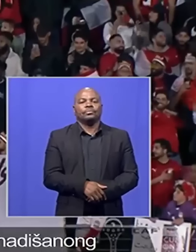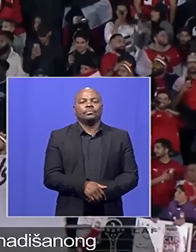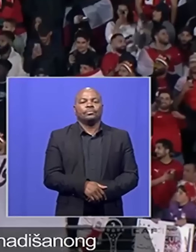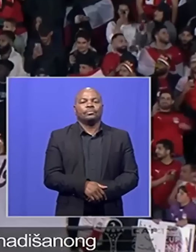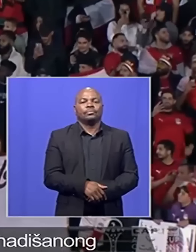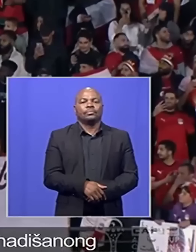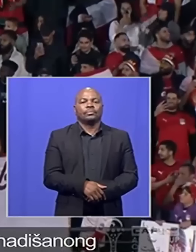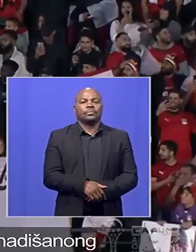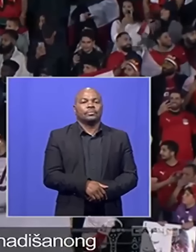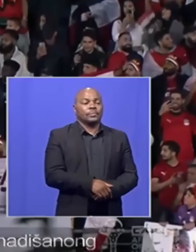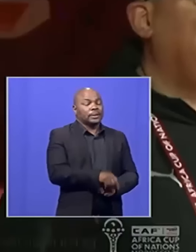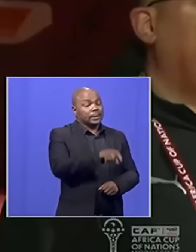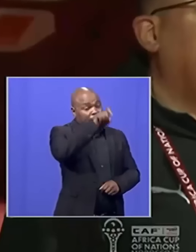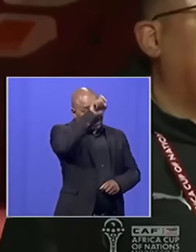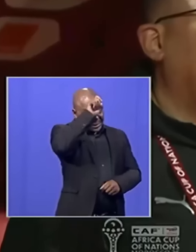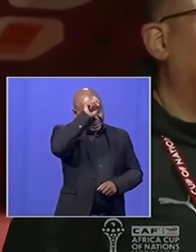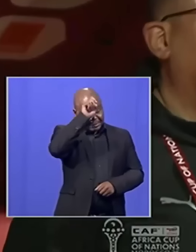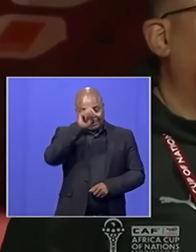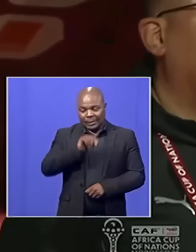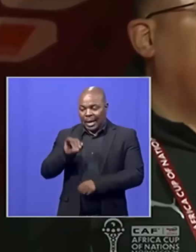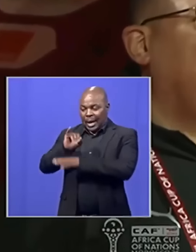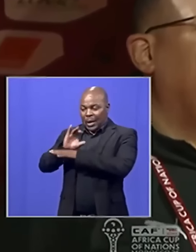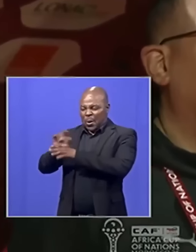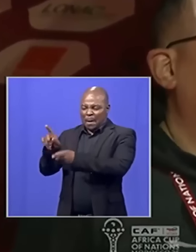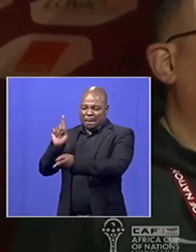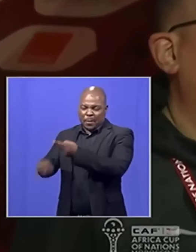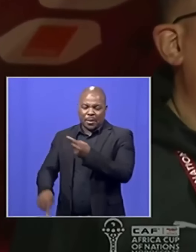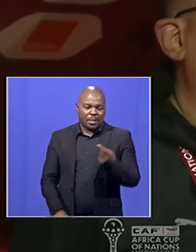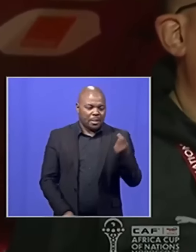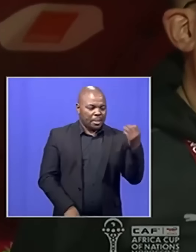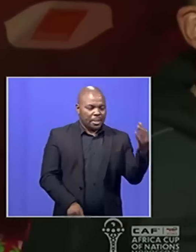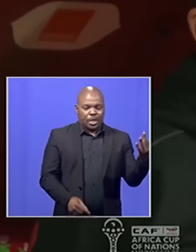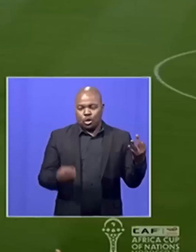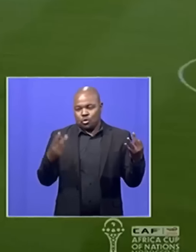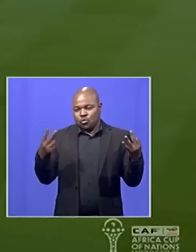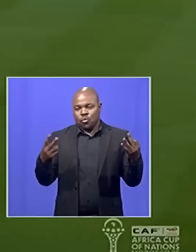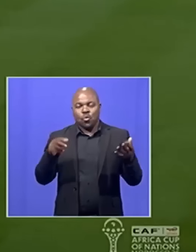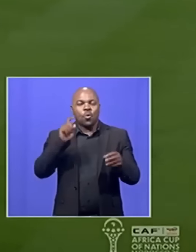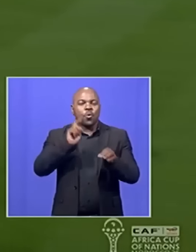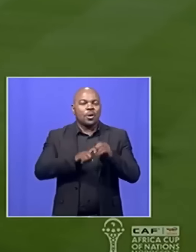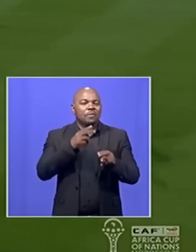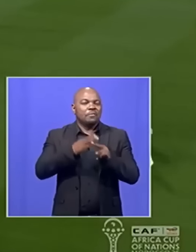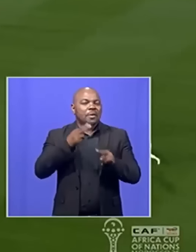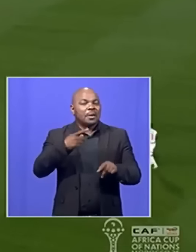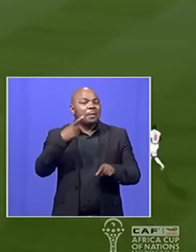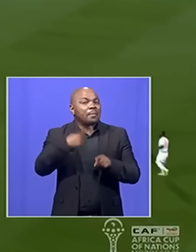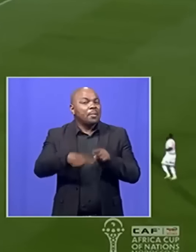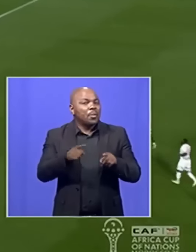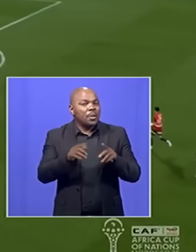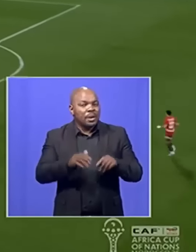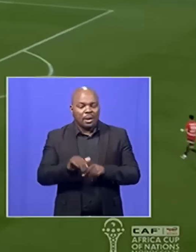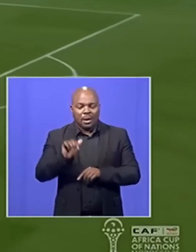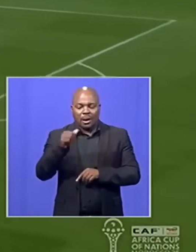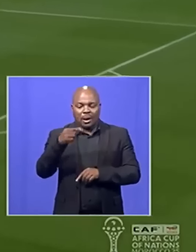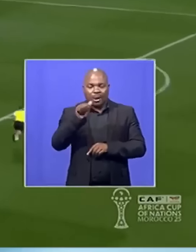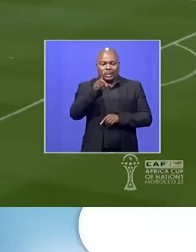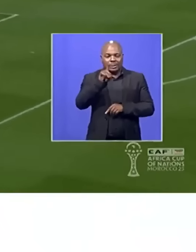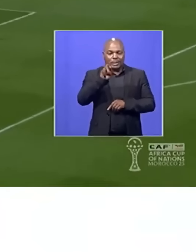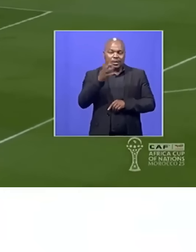Egypt ntšhitše Ivory Coast dijo ka ganong ka dino tše 3 go tše 2 papading ya di-quarterfinale yeo e raloketšego ka Agadir ka